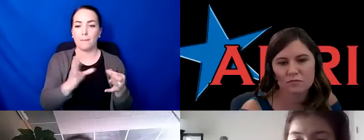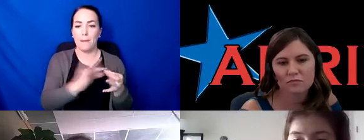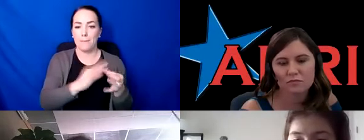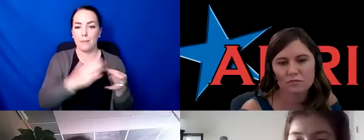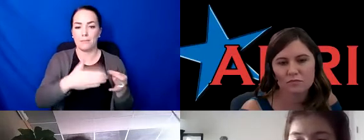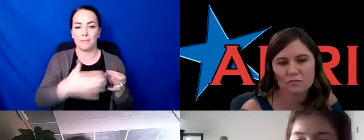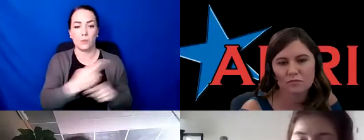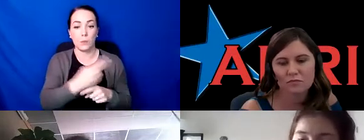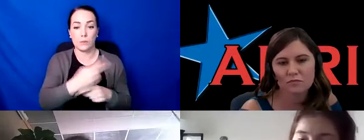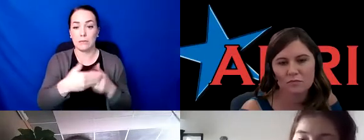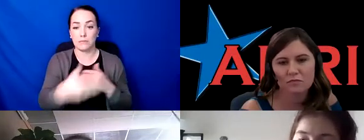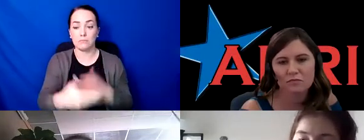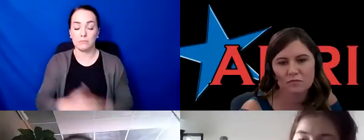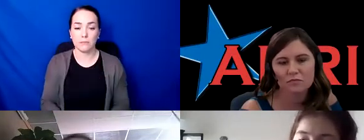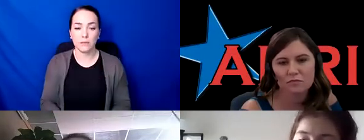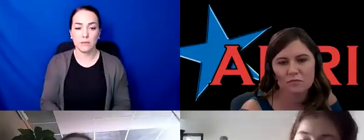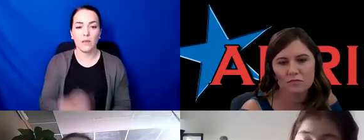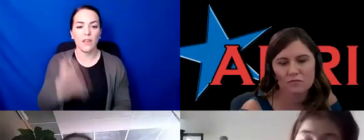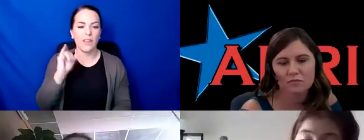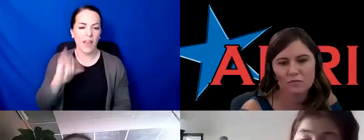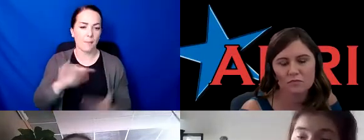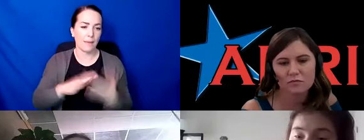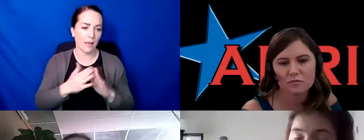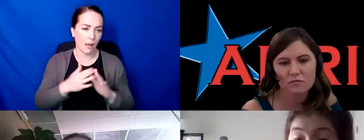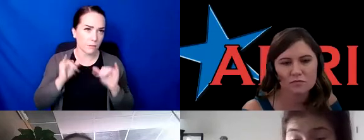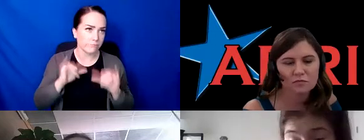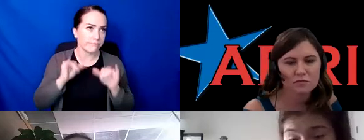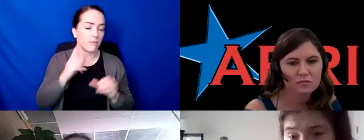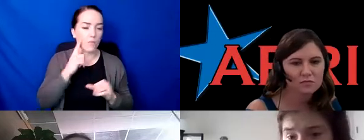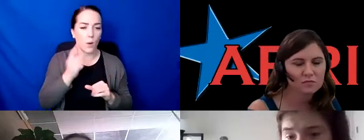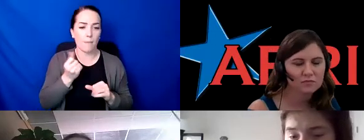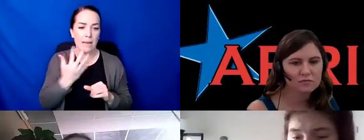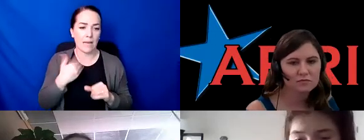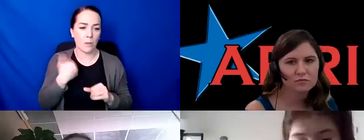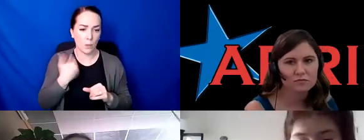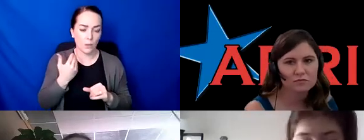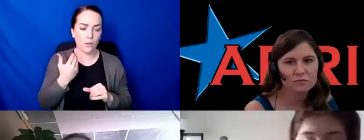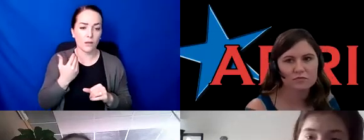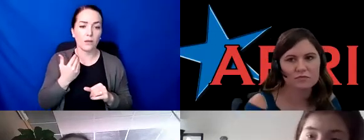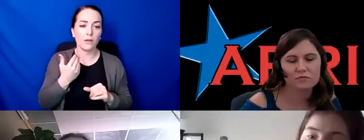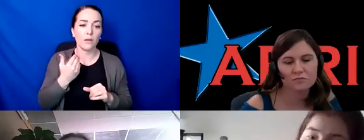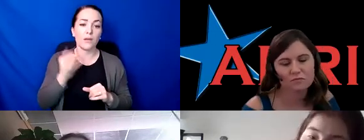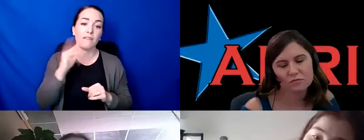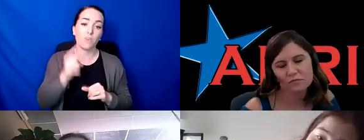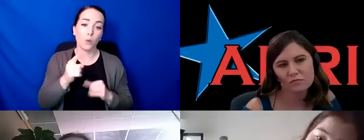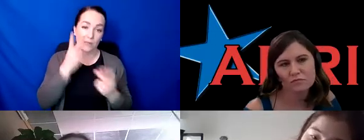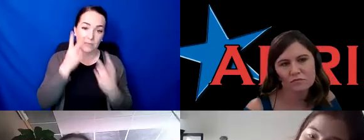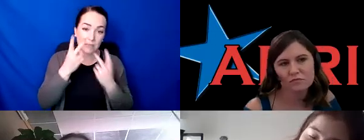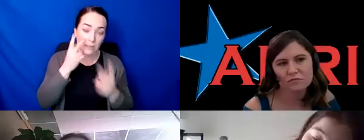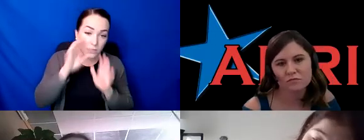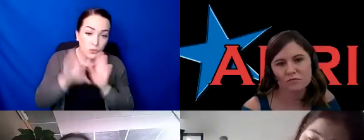think that switches a light bulb for a lot of youth, especially when you're looking at pictures and